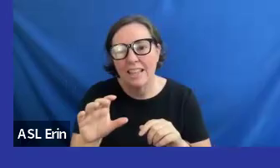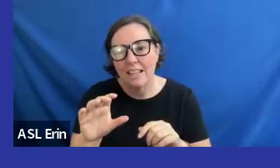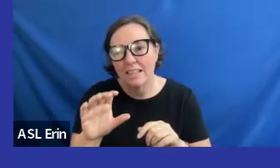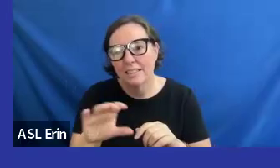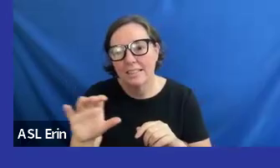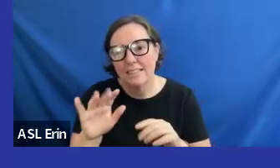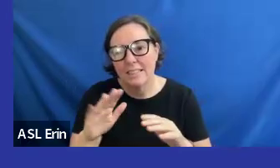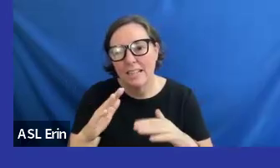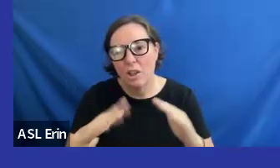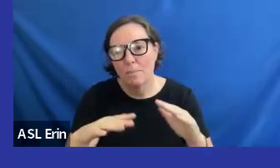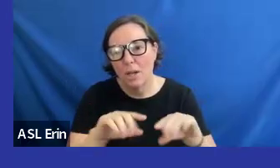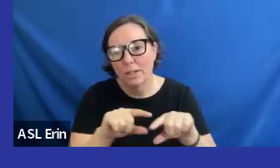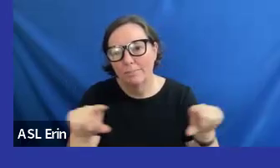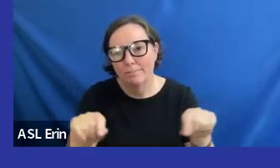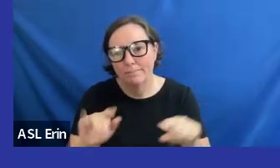of the screen.